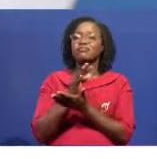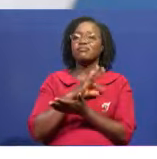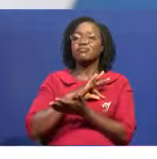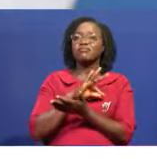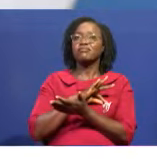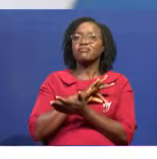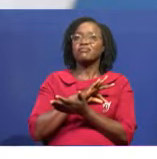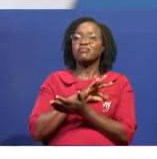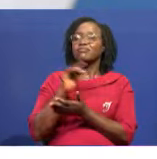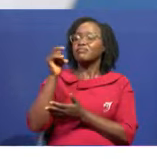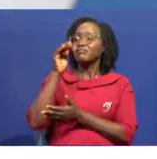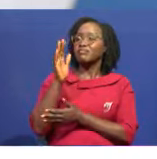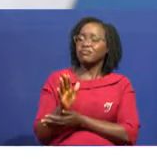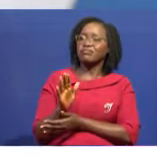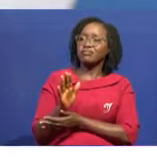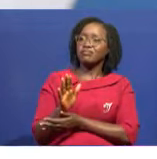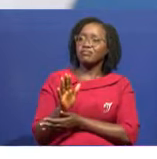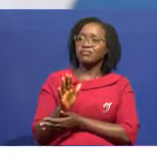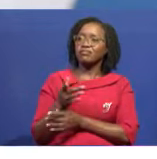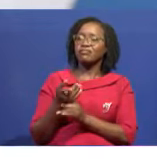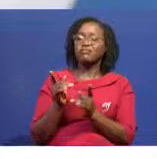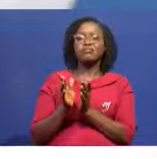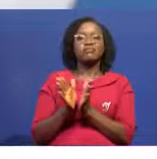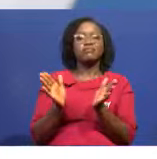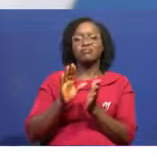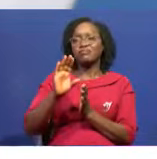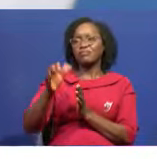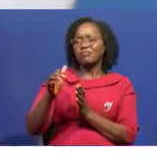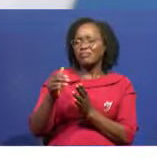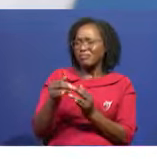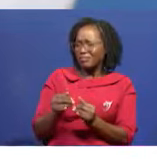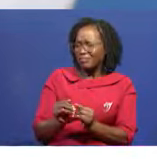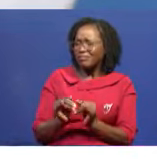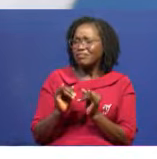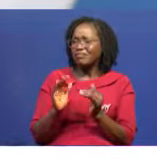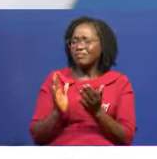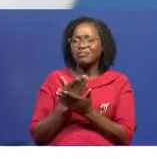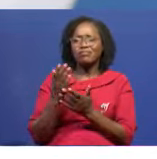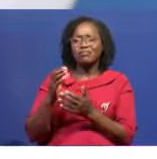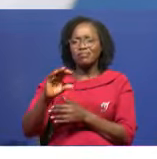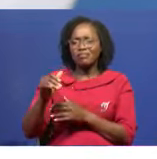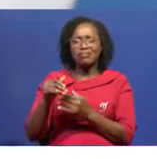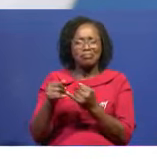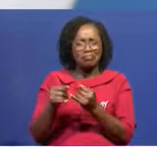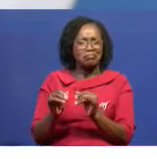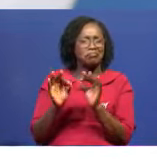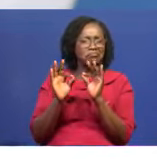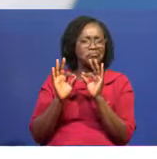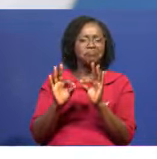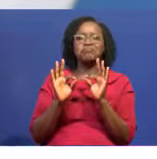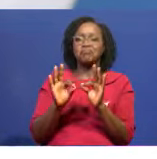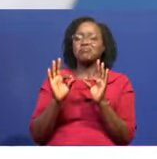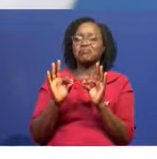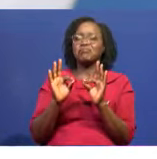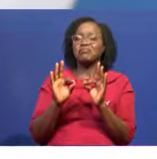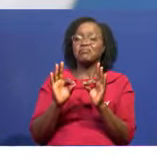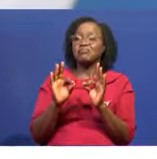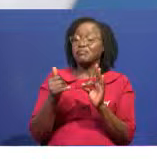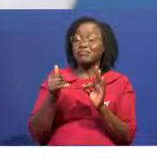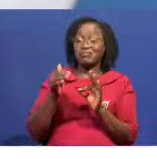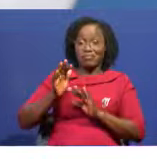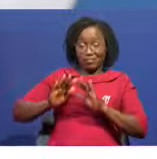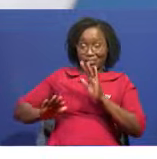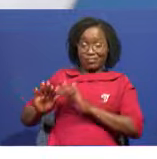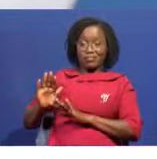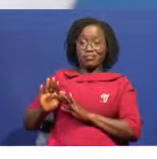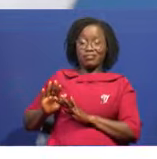benefit of the Kenyan people. But generally, counties are trying. There's some counties that are trying. There's some counties that are really holding back, and we are